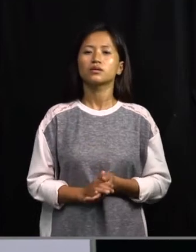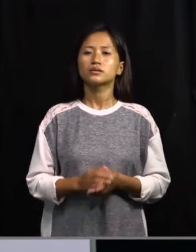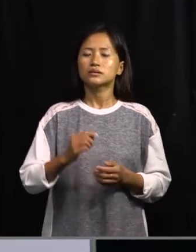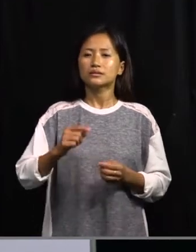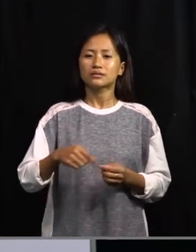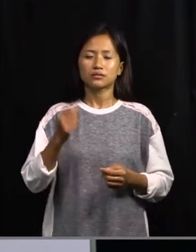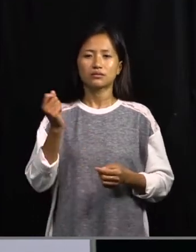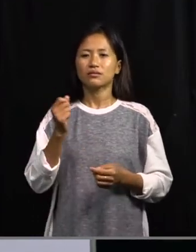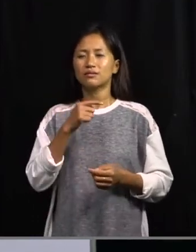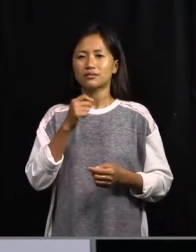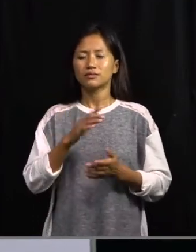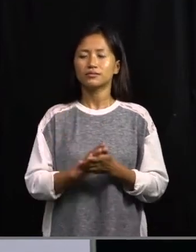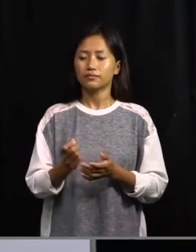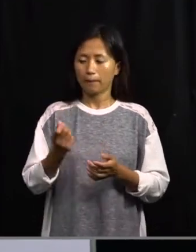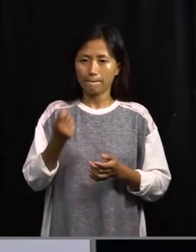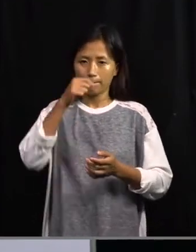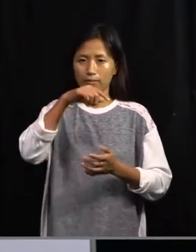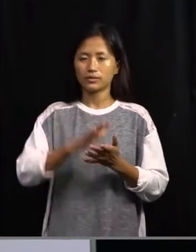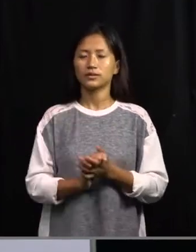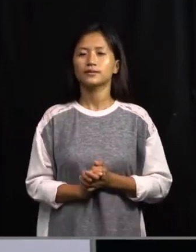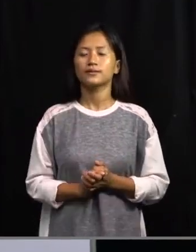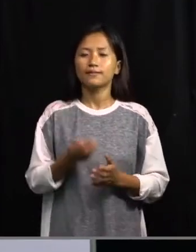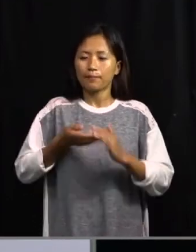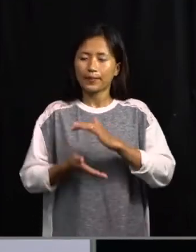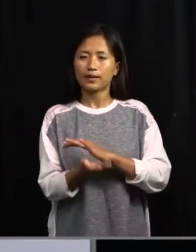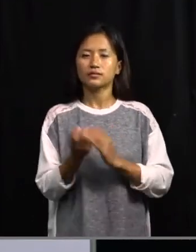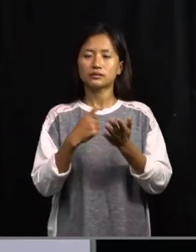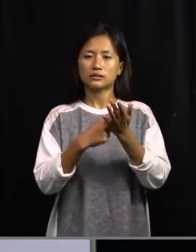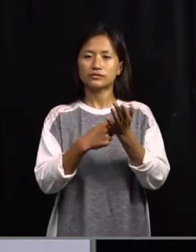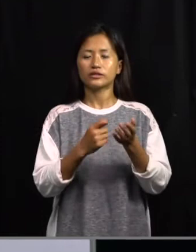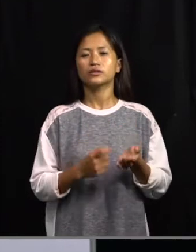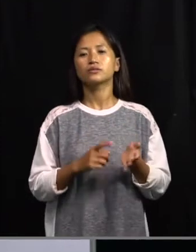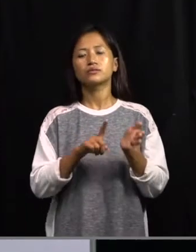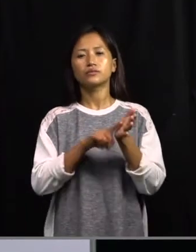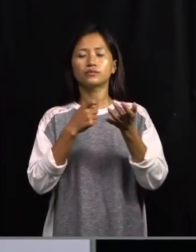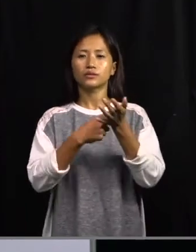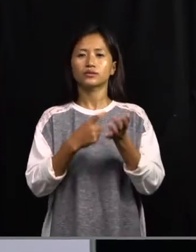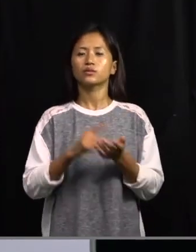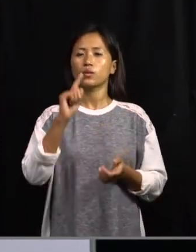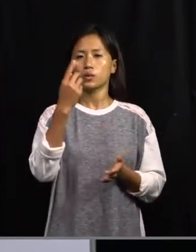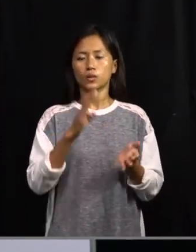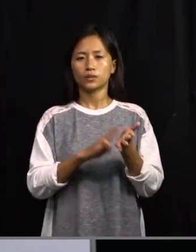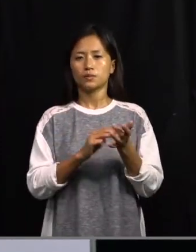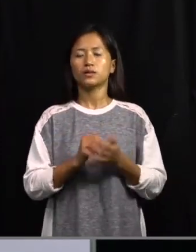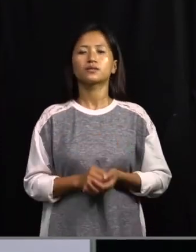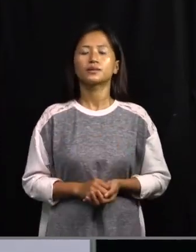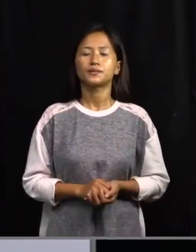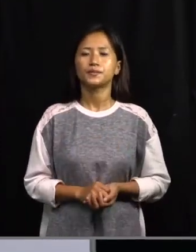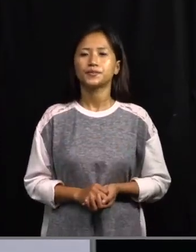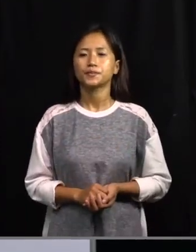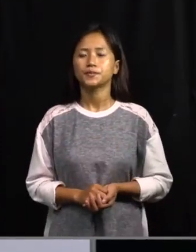or generating revenue. That will come under revenue receipts. And therefore, for one mark, it refers